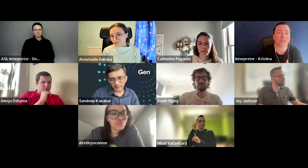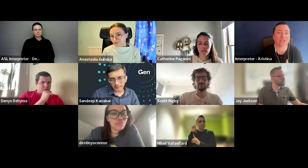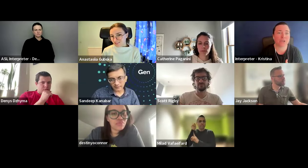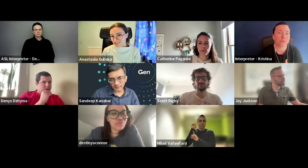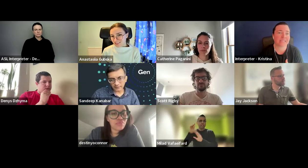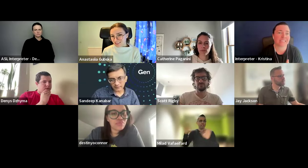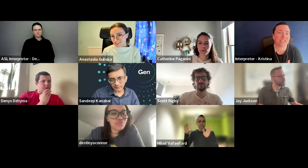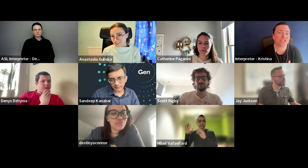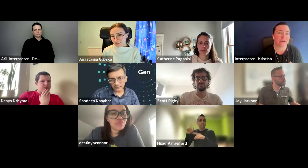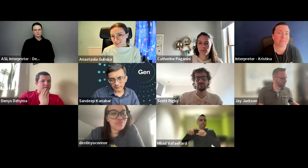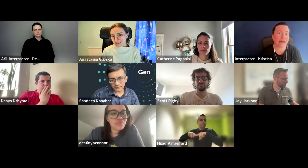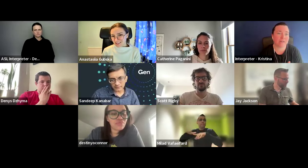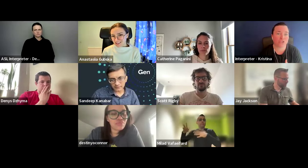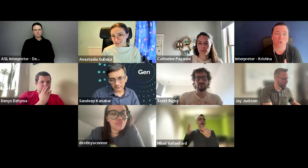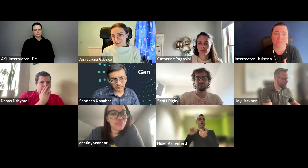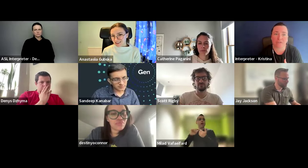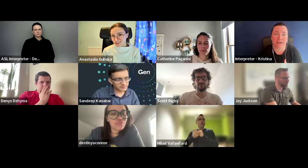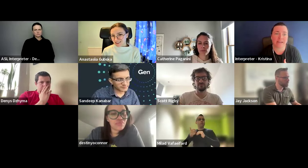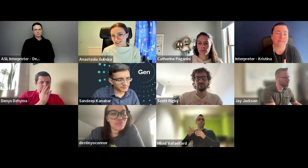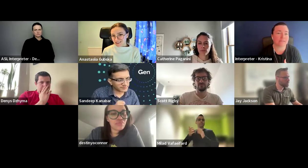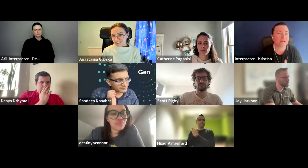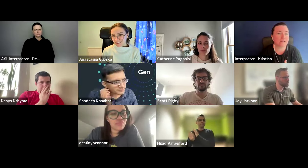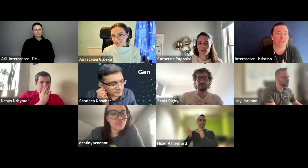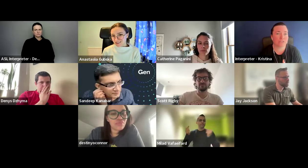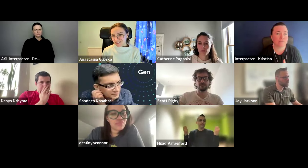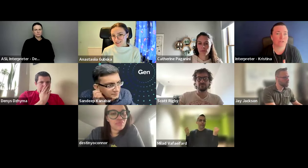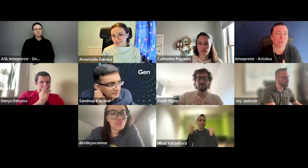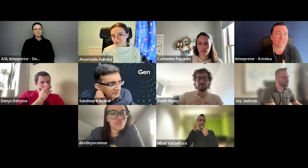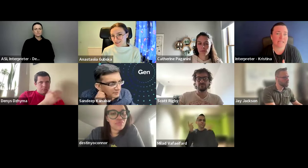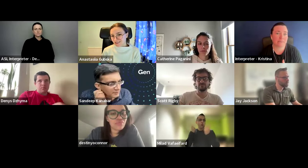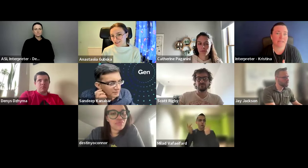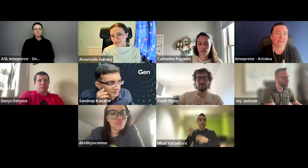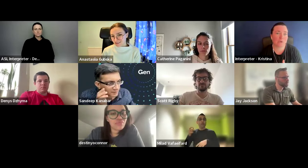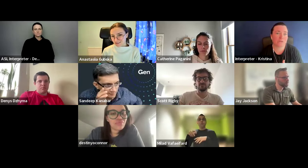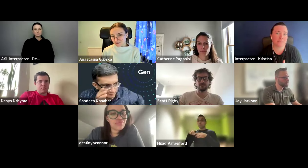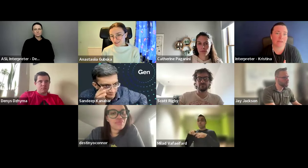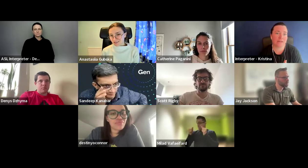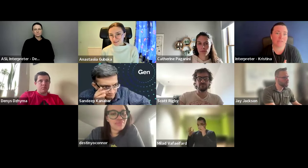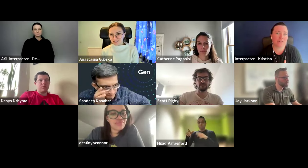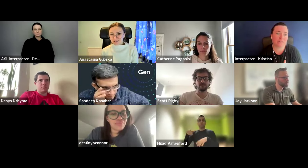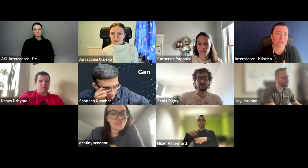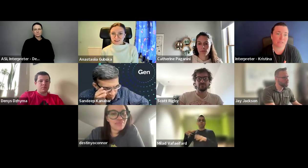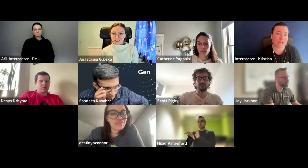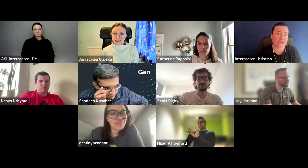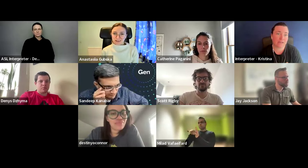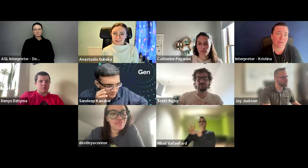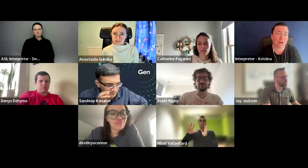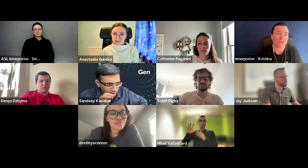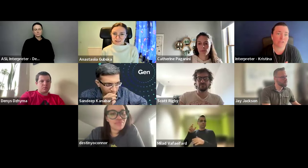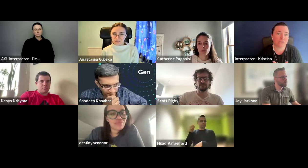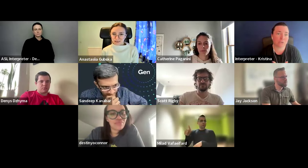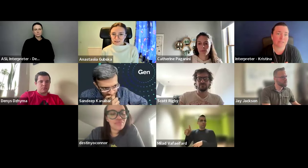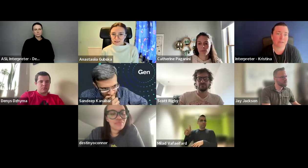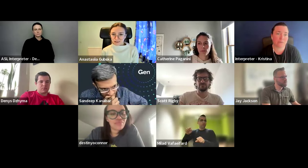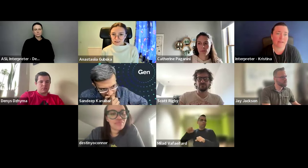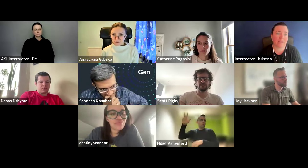sign language, we can teach them that short phrase. Just, it'll only take a minute. Of course, depending on their signing